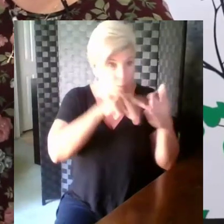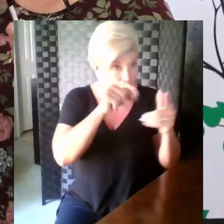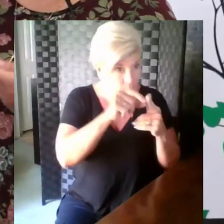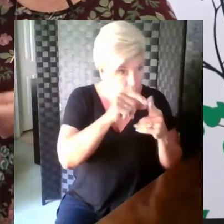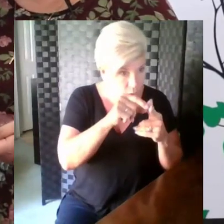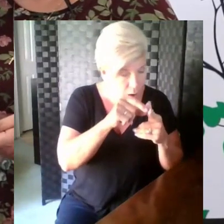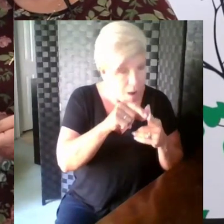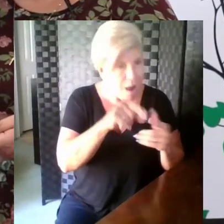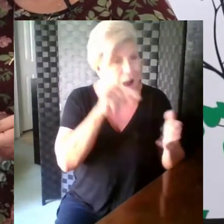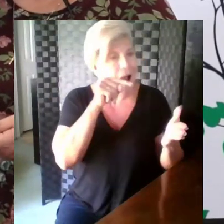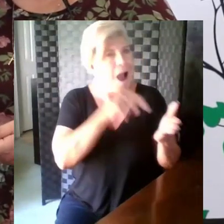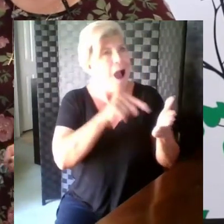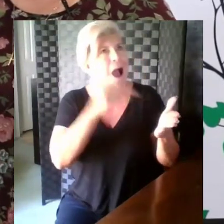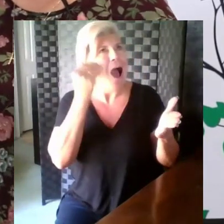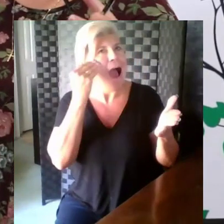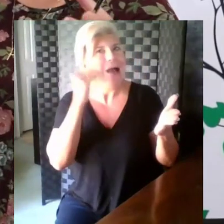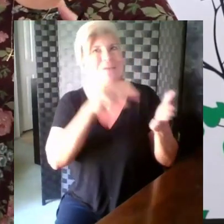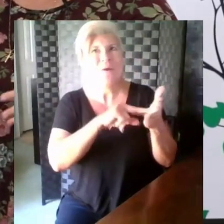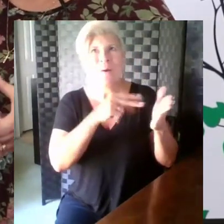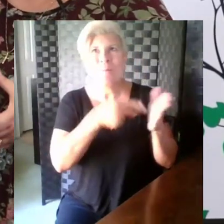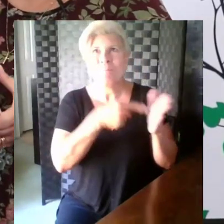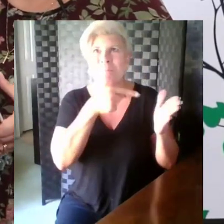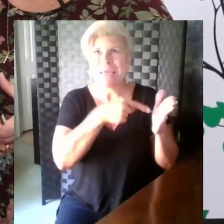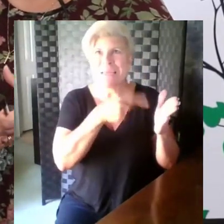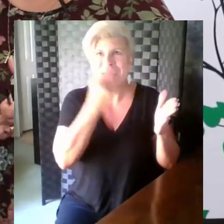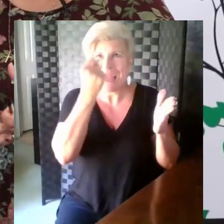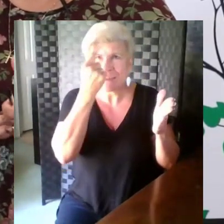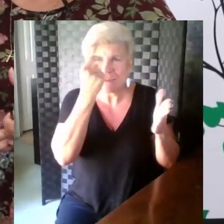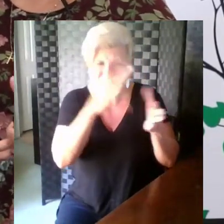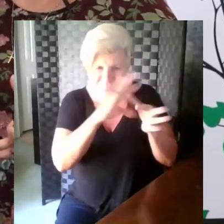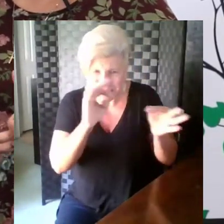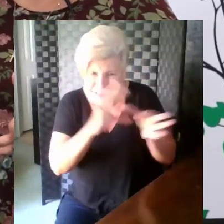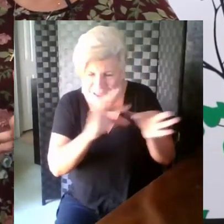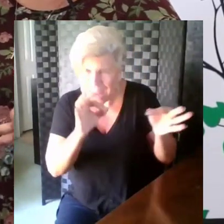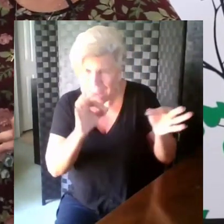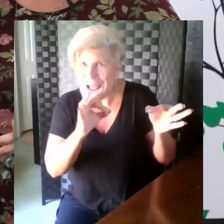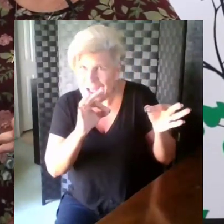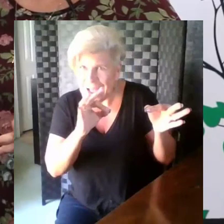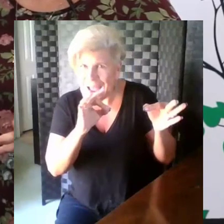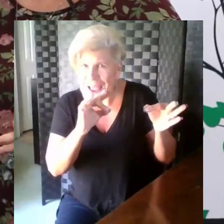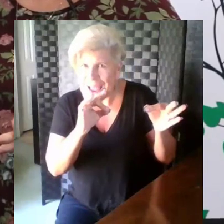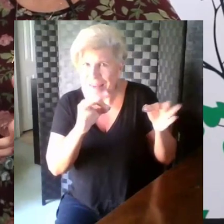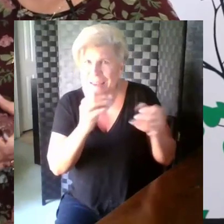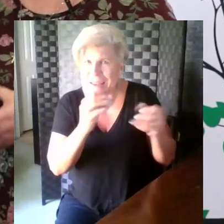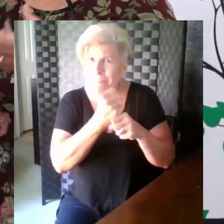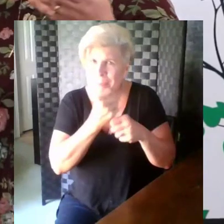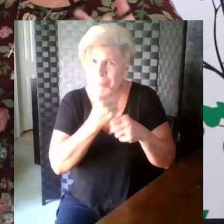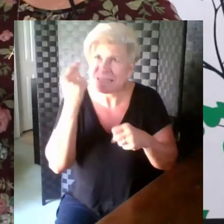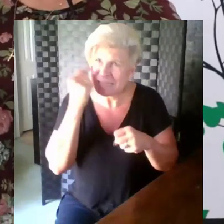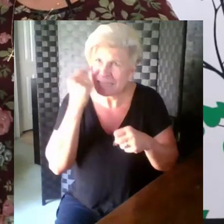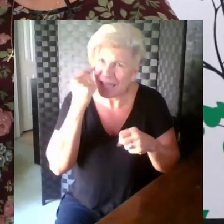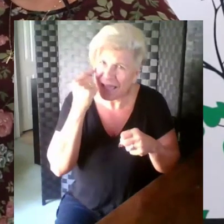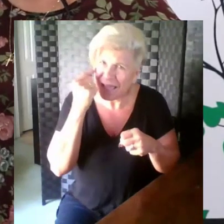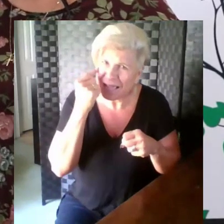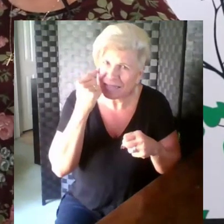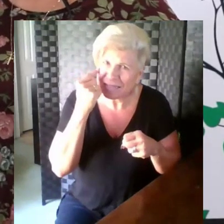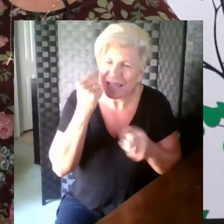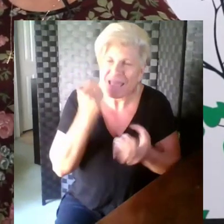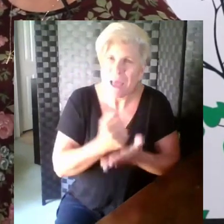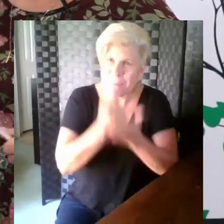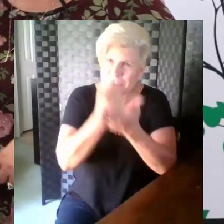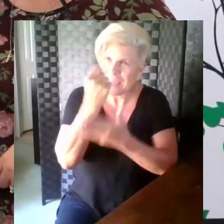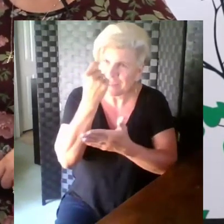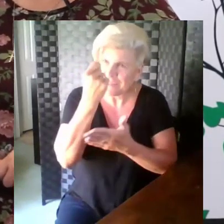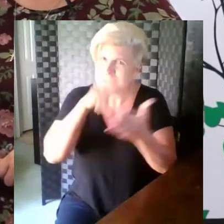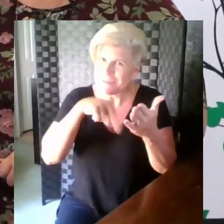word, you can identify what it means, that it makes sense within the text or the context of the sentence, and therefore you're